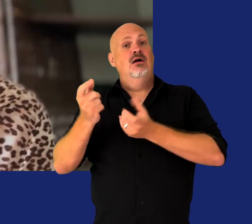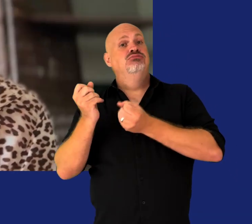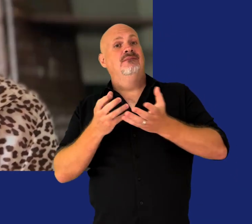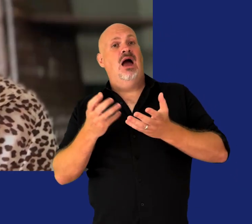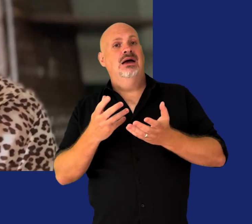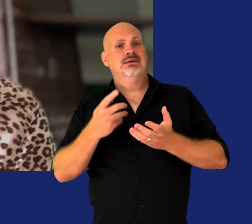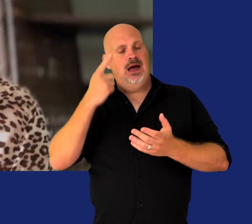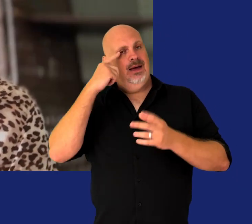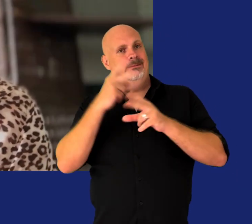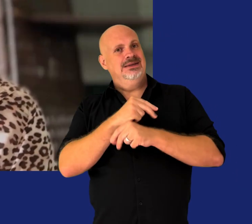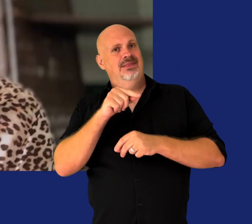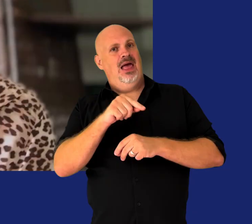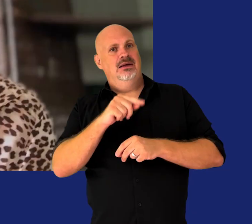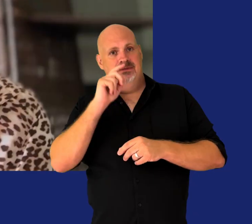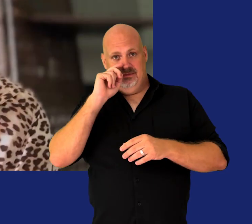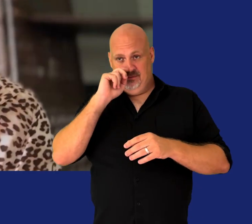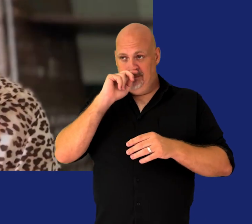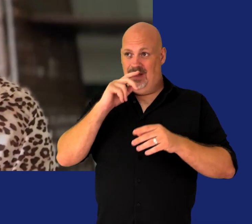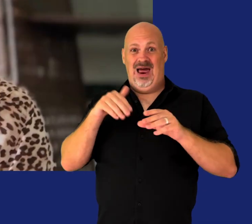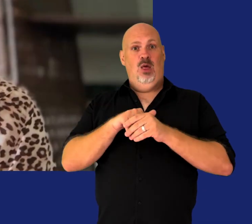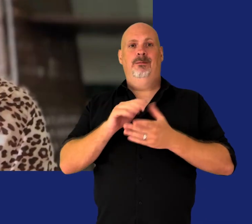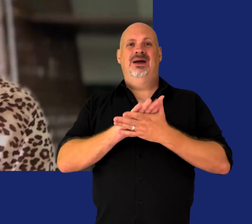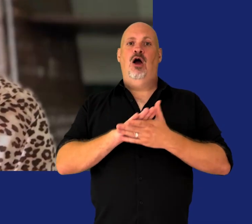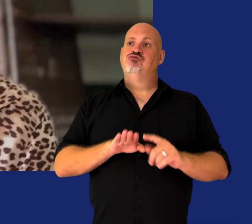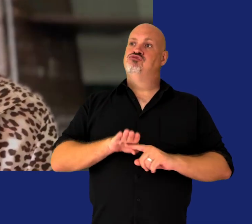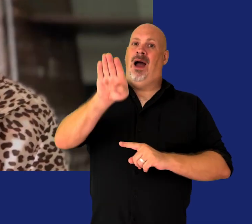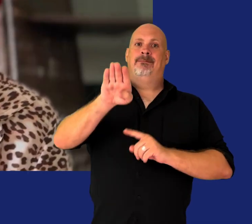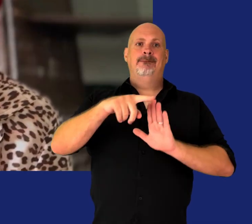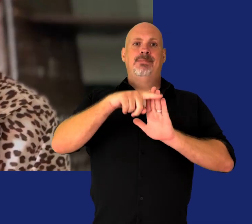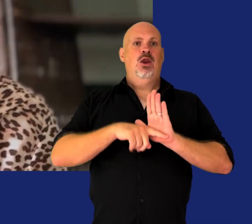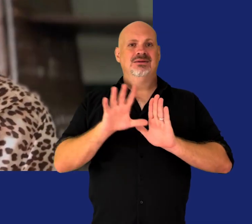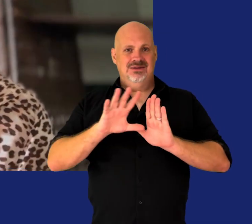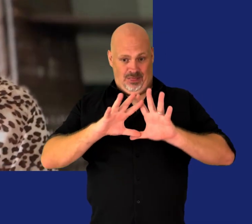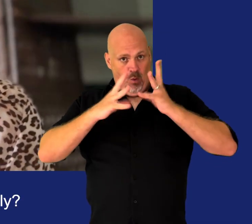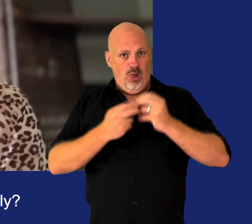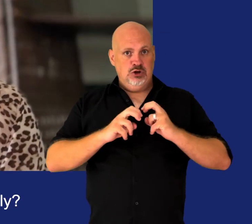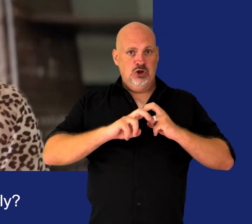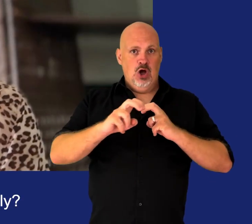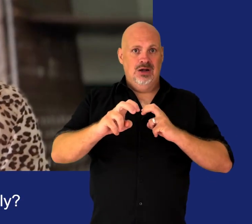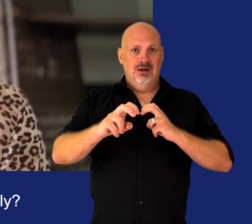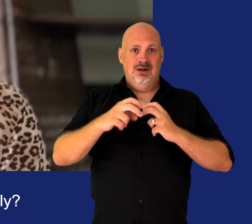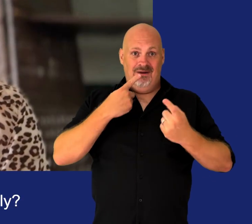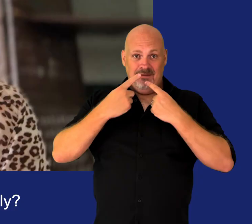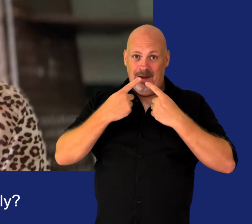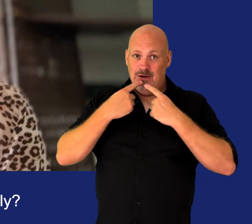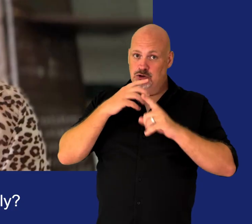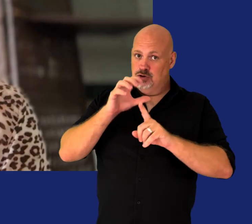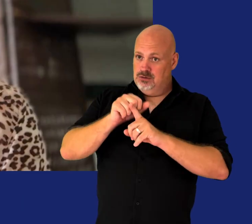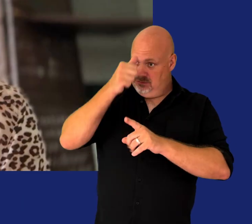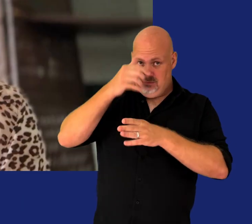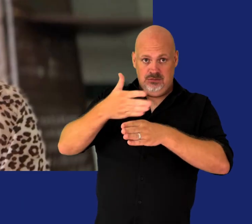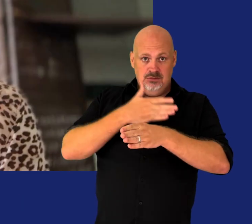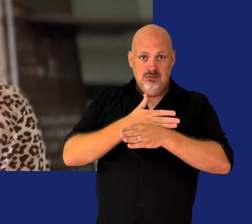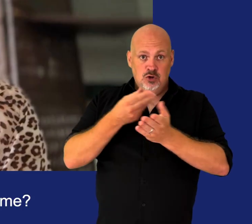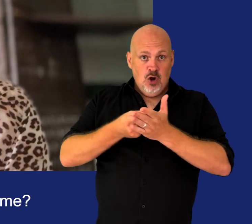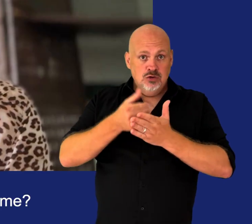providers often miss is that inclusion isn't just about ramps and policies, it's about the whole journey. Can people find the information easily? Do they